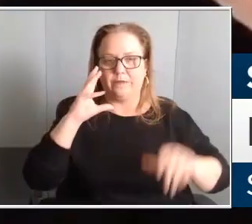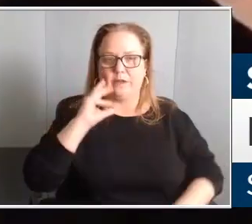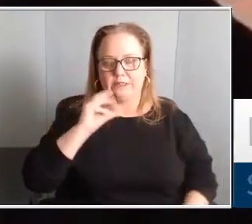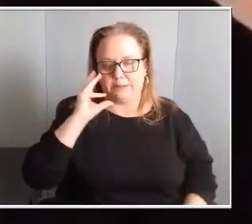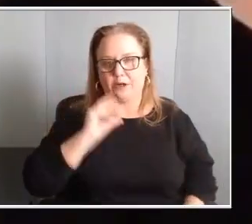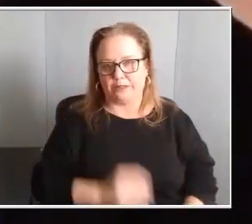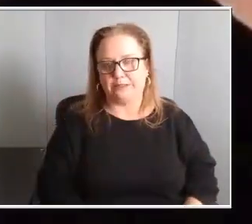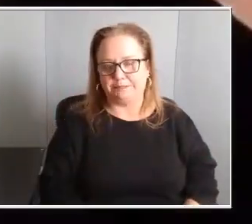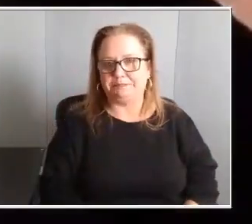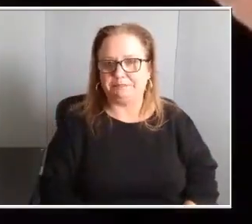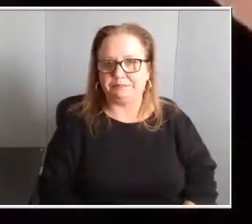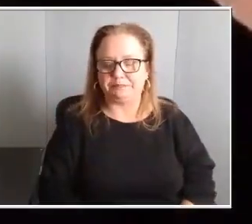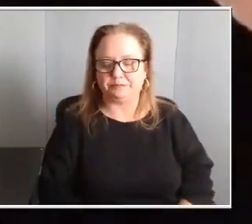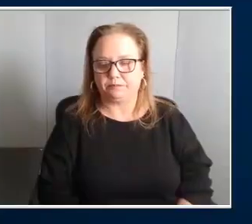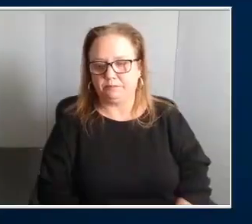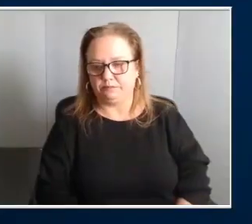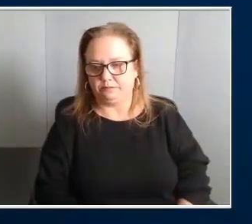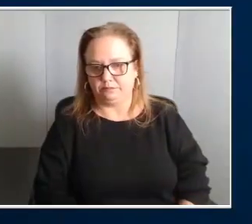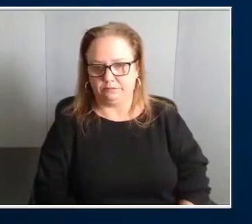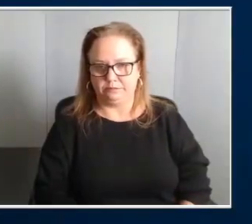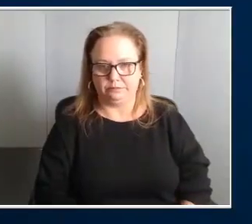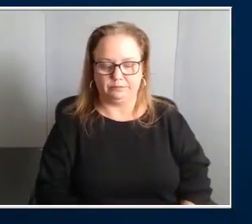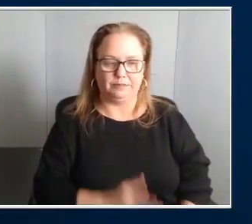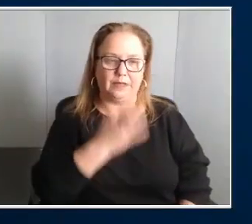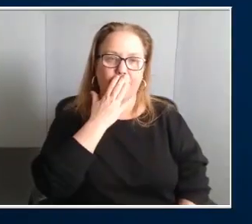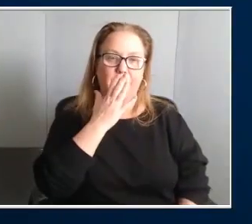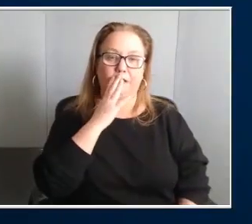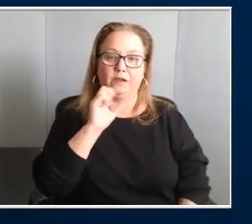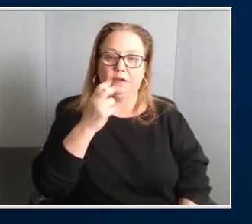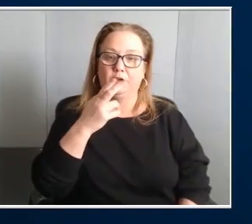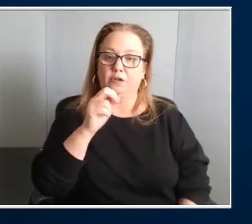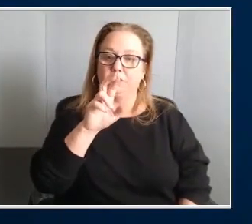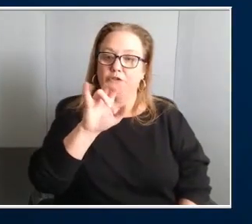experience. Yeah, thank you. Sherry?